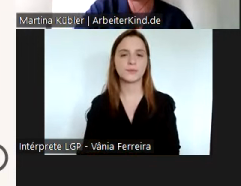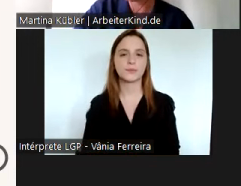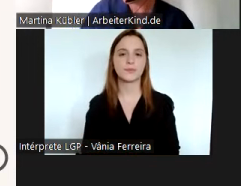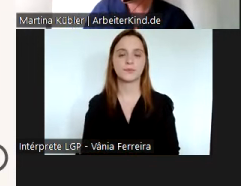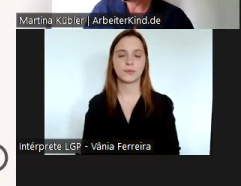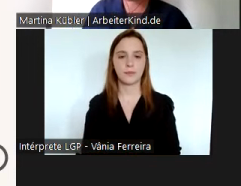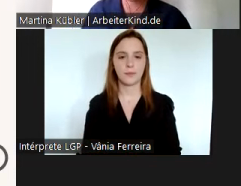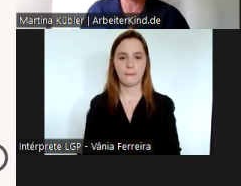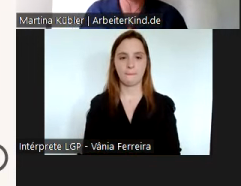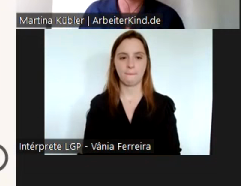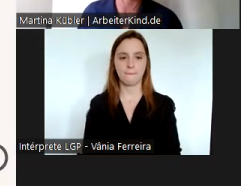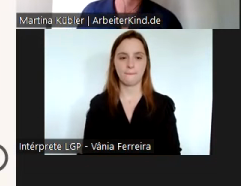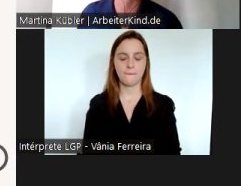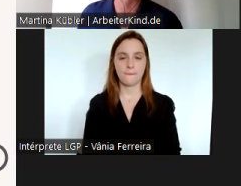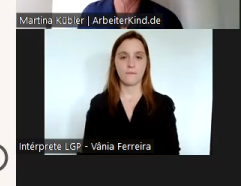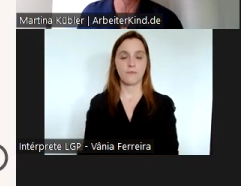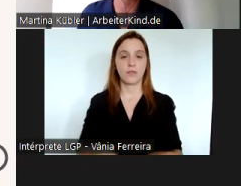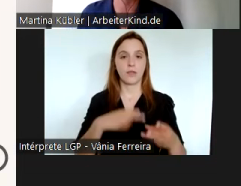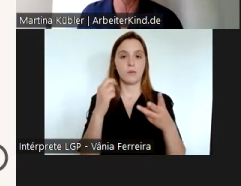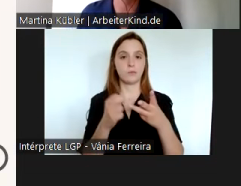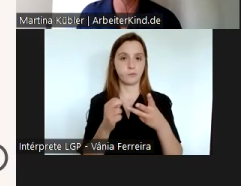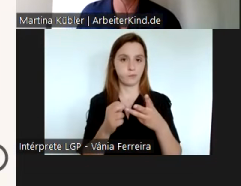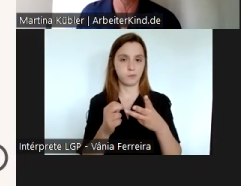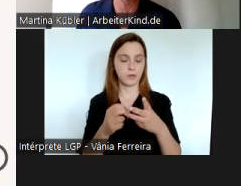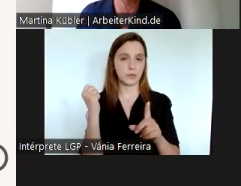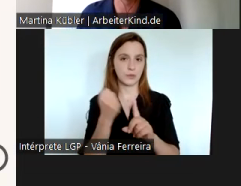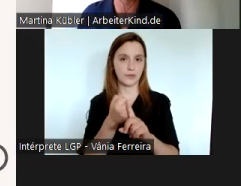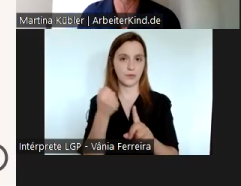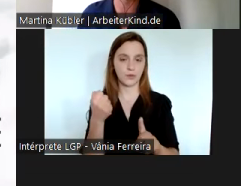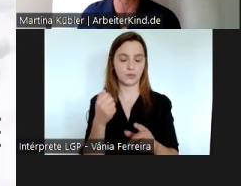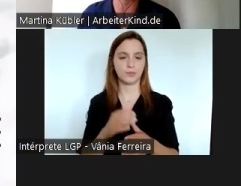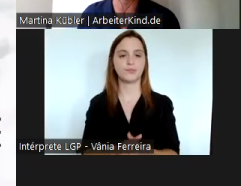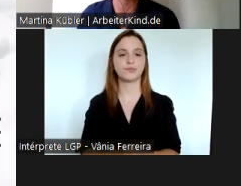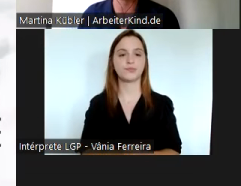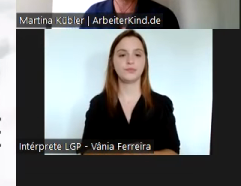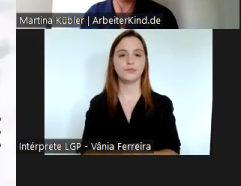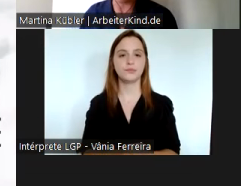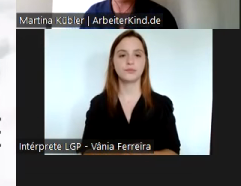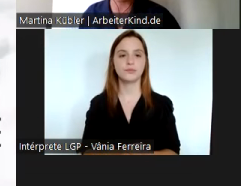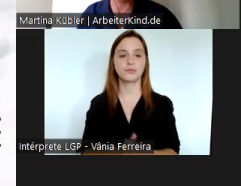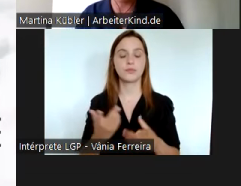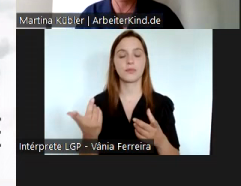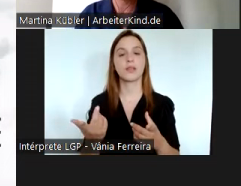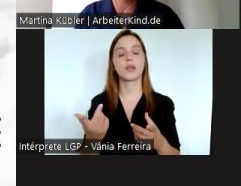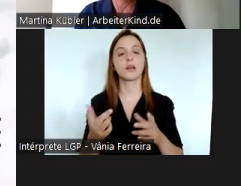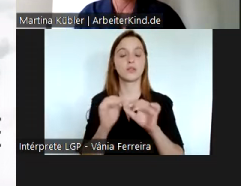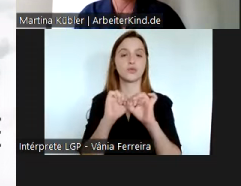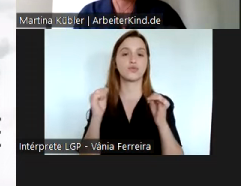And then the third kinds of challenges that I will be presenting are social challenges as